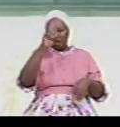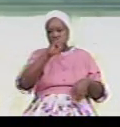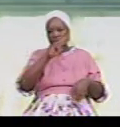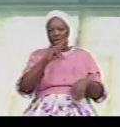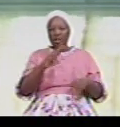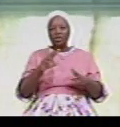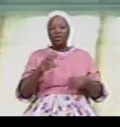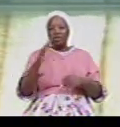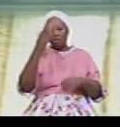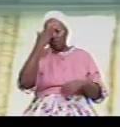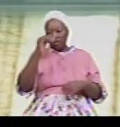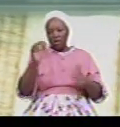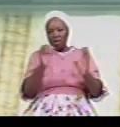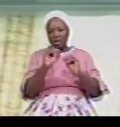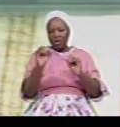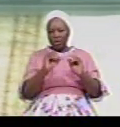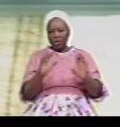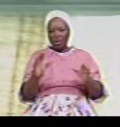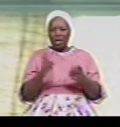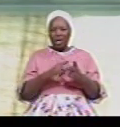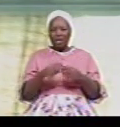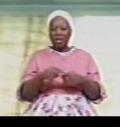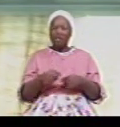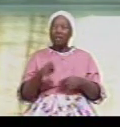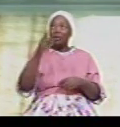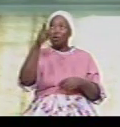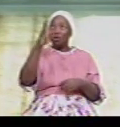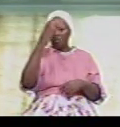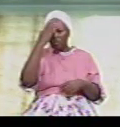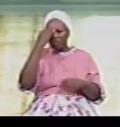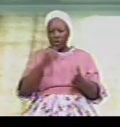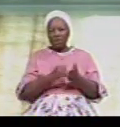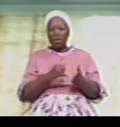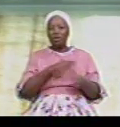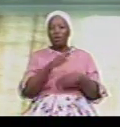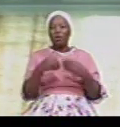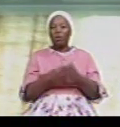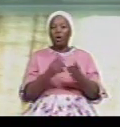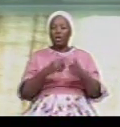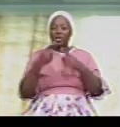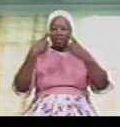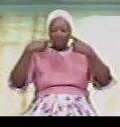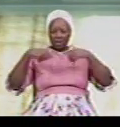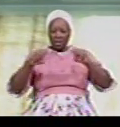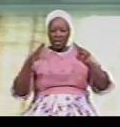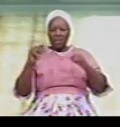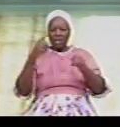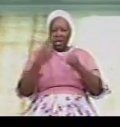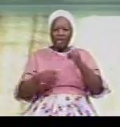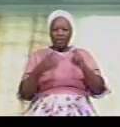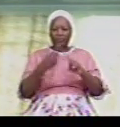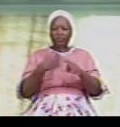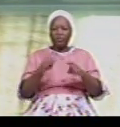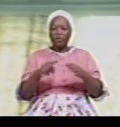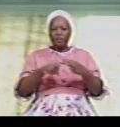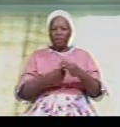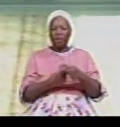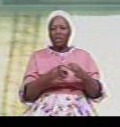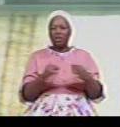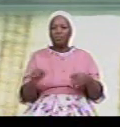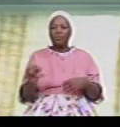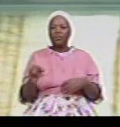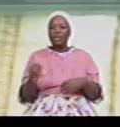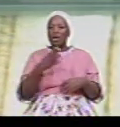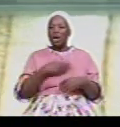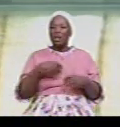nothing, and he knows it all. And he declares the end from the beginning. And that's